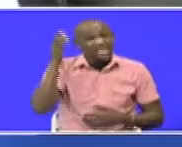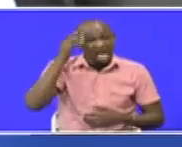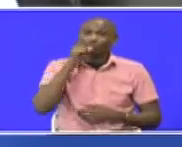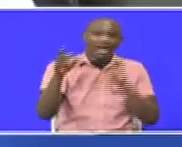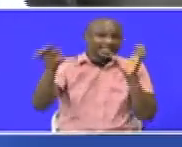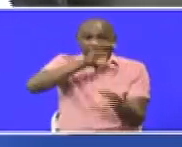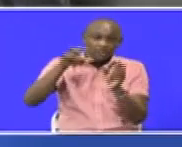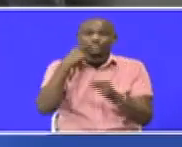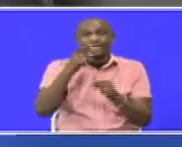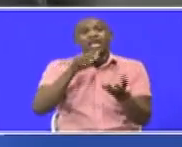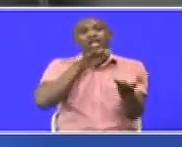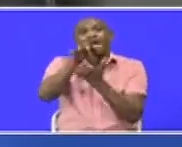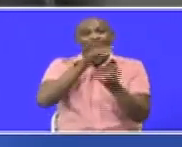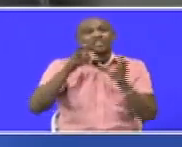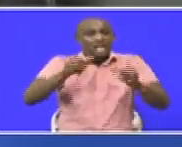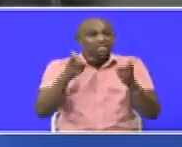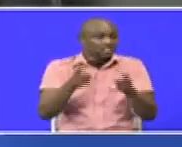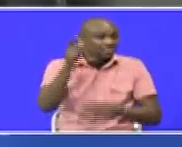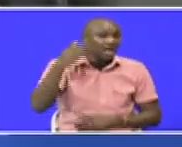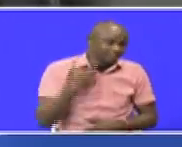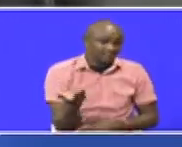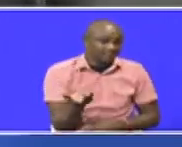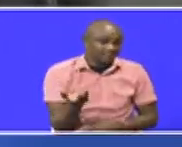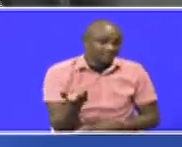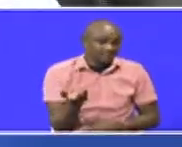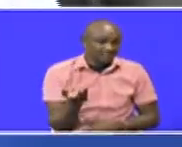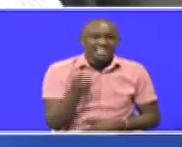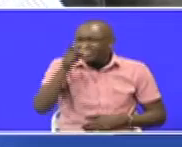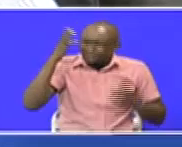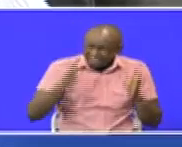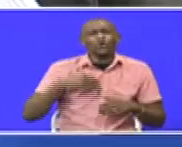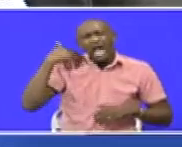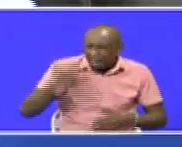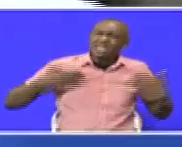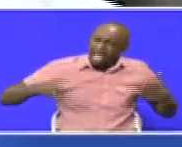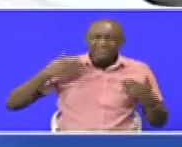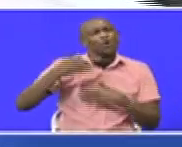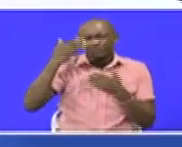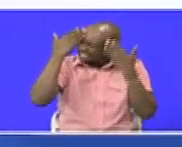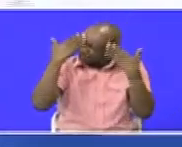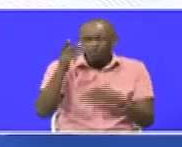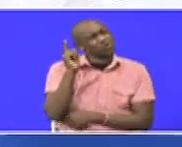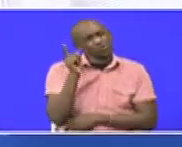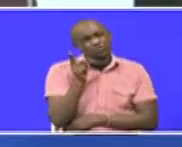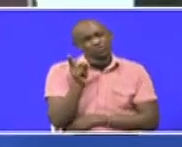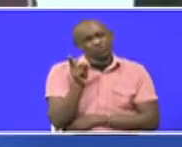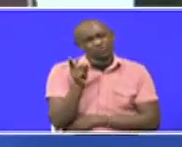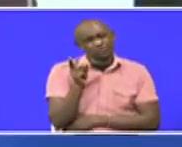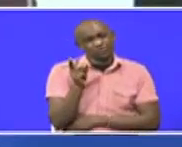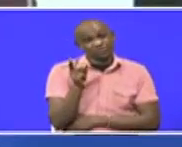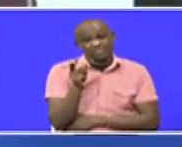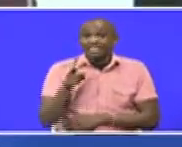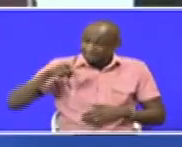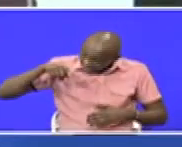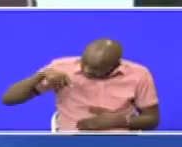ngine inaitwa the laughing gas in chemistry. The guy is always happy. I don't know. For now,